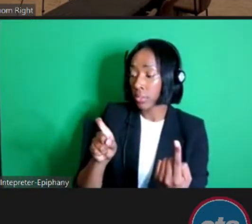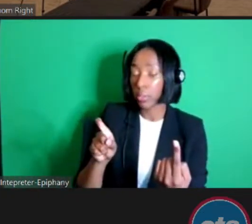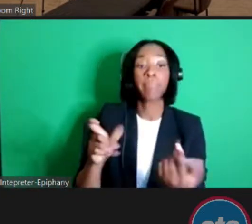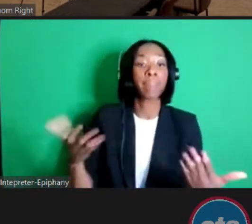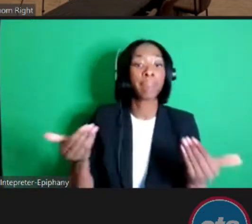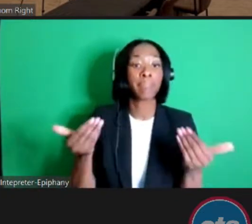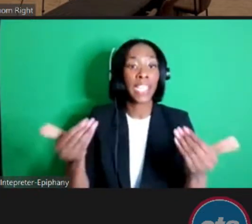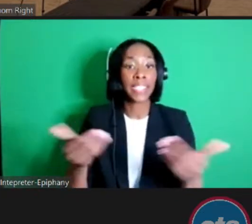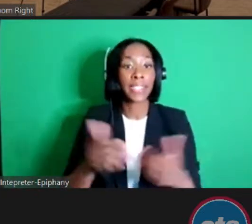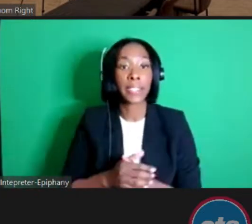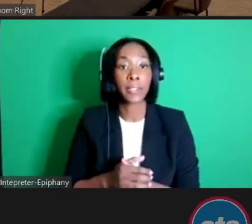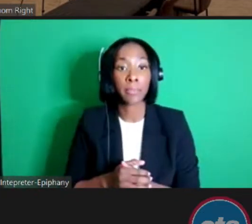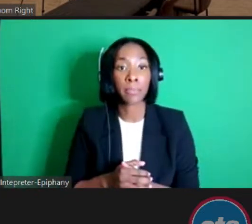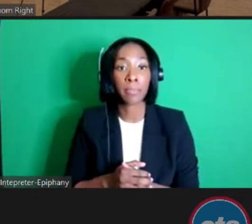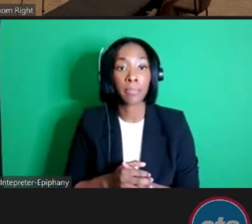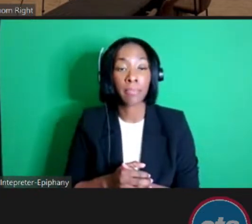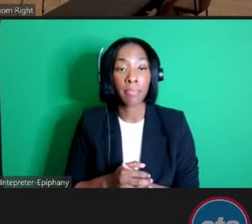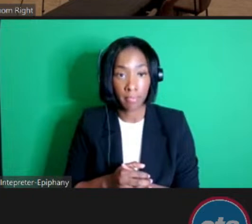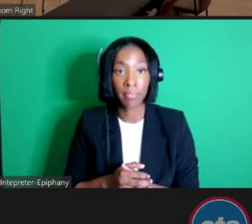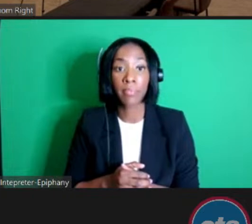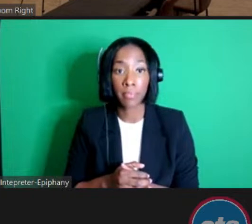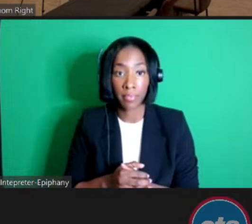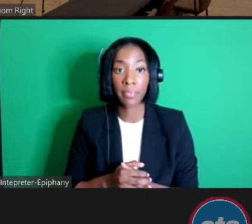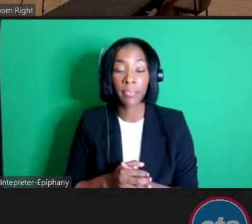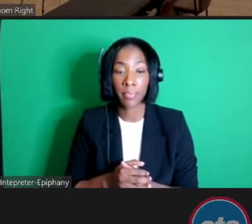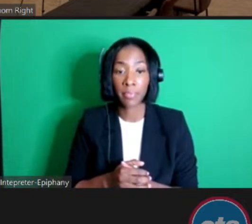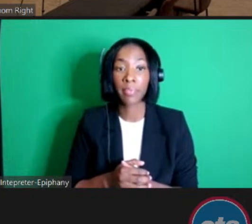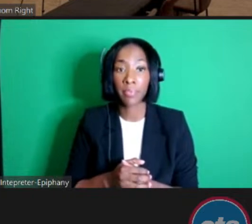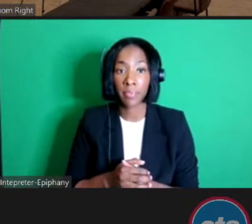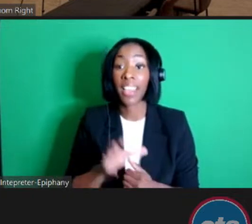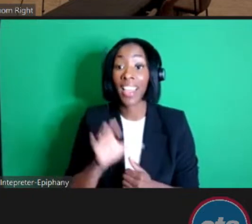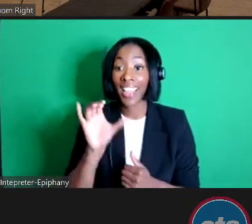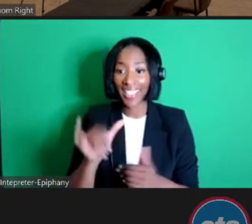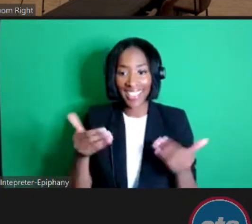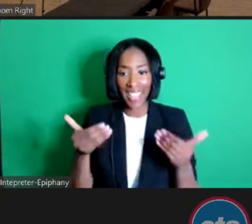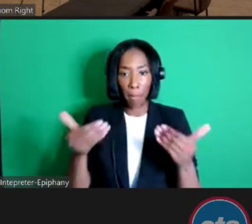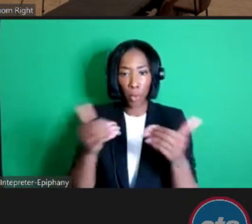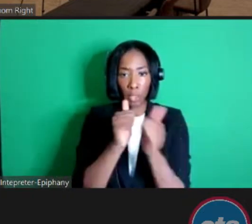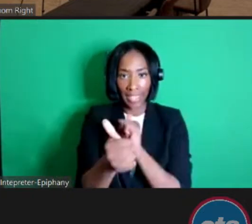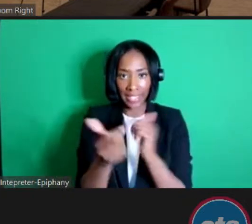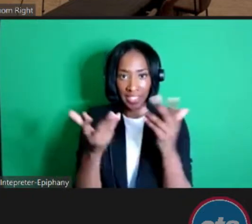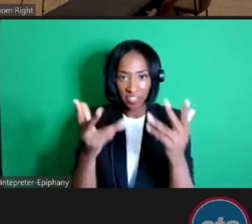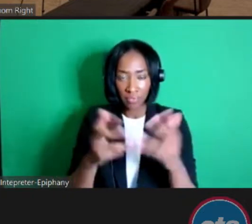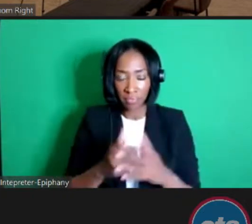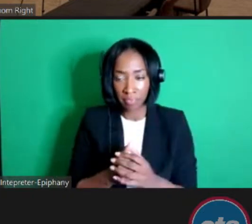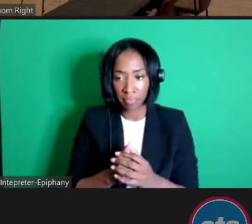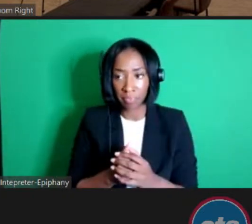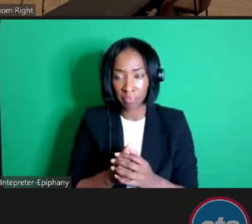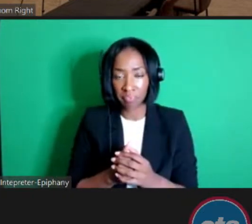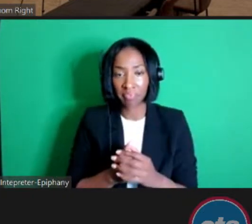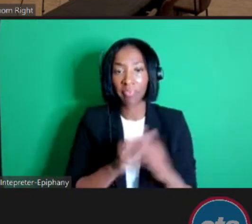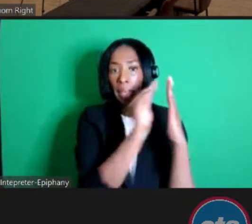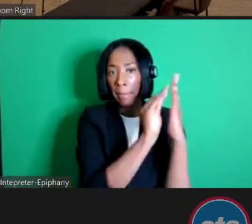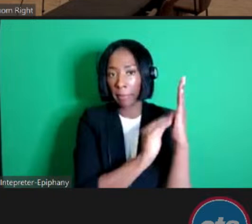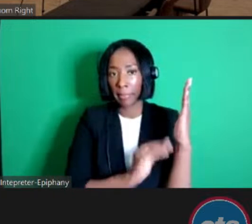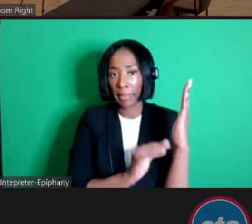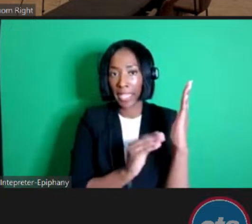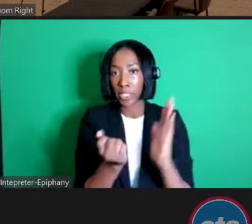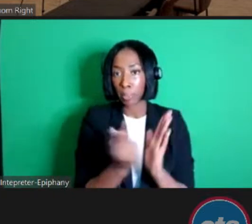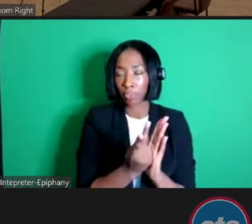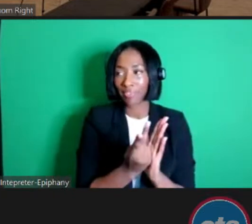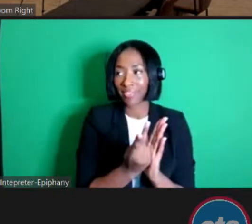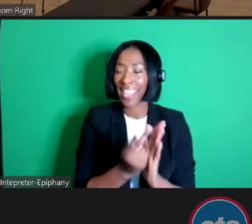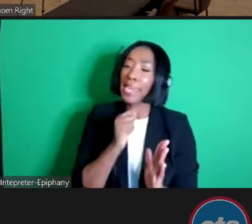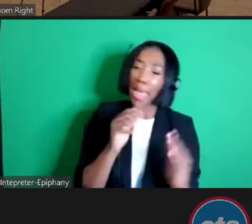Abstains? No. All right, we have that motion passes. Meetings approved, or minutes approved,